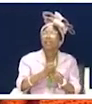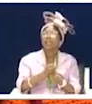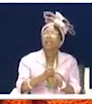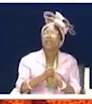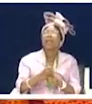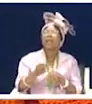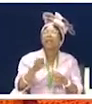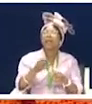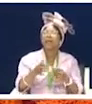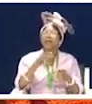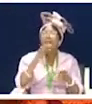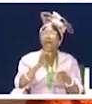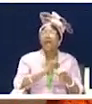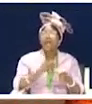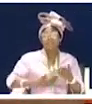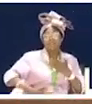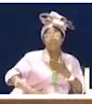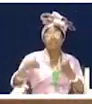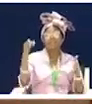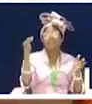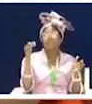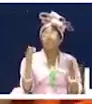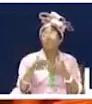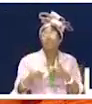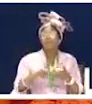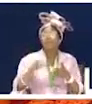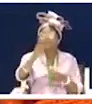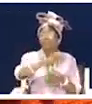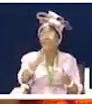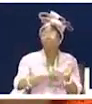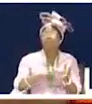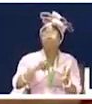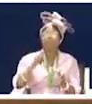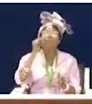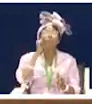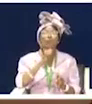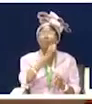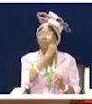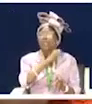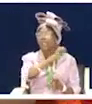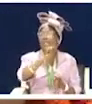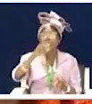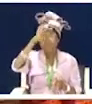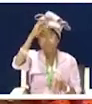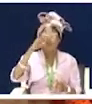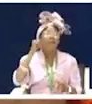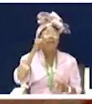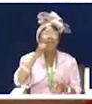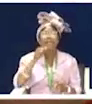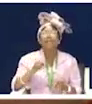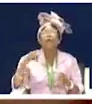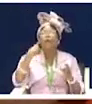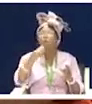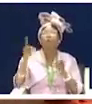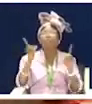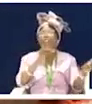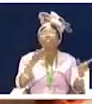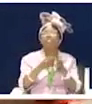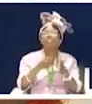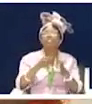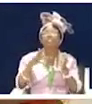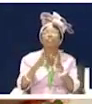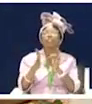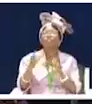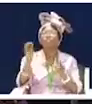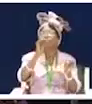this wonderful children, Oluwase Ifumitan and Oluwase Milogo, a boy and a girl. Who did this?